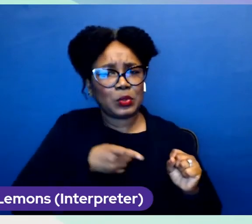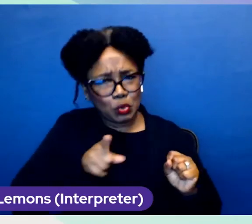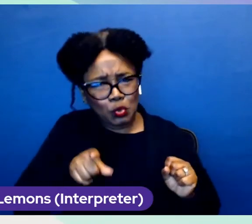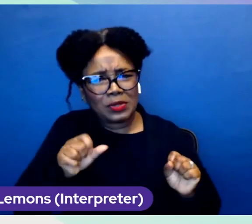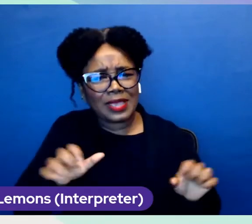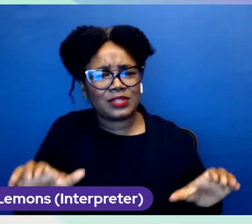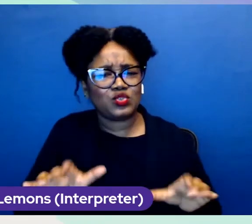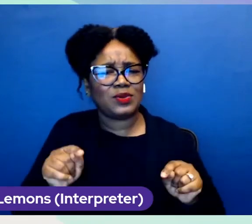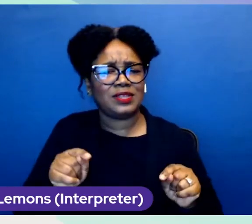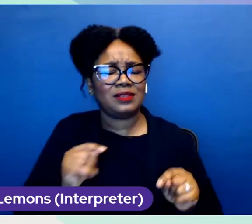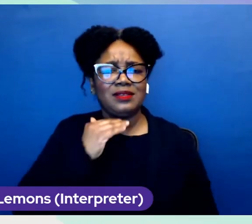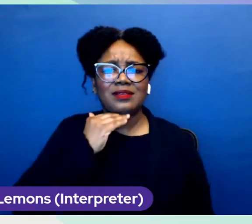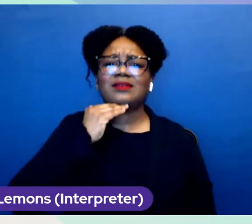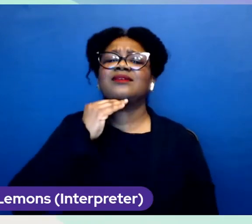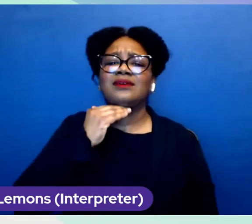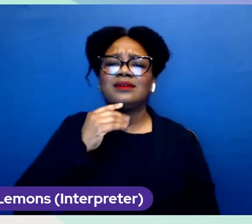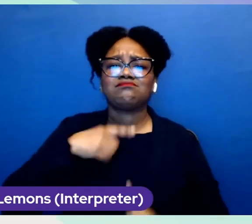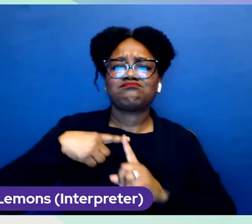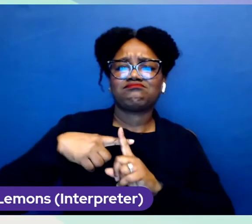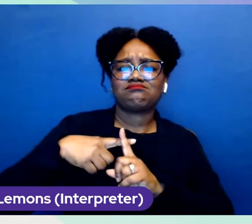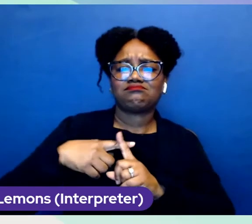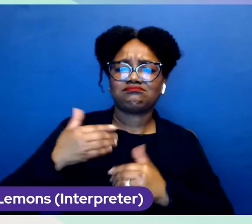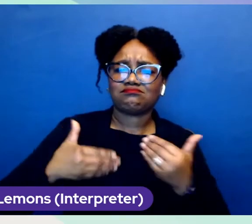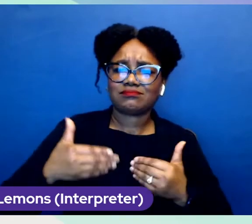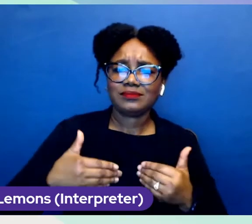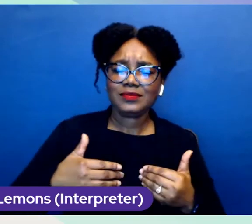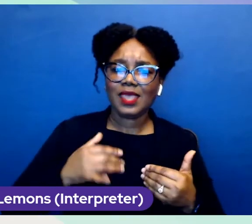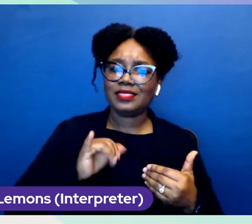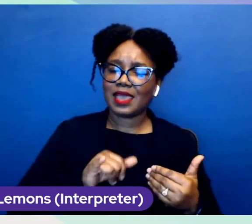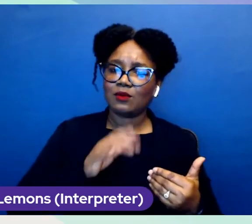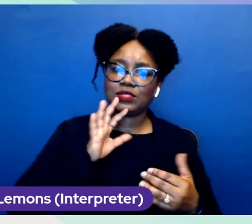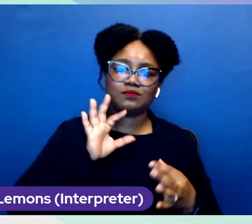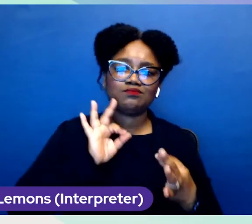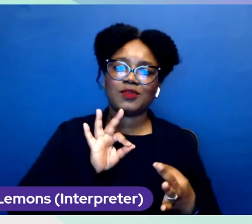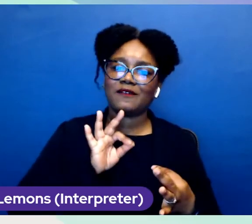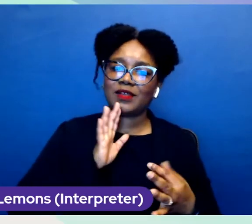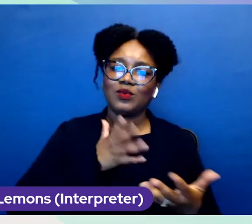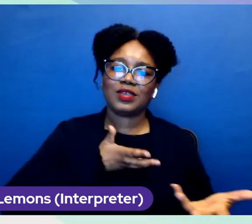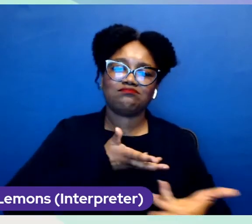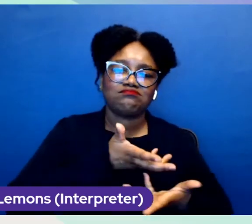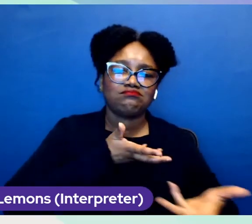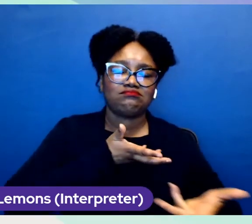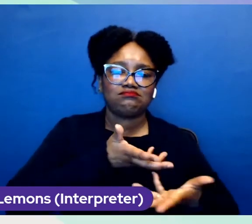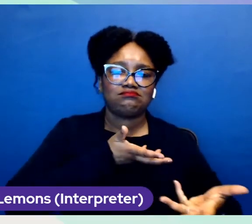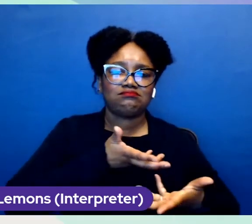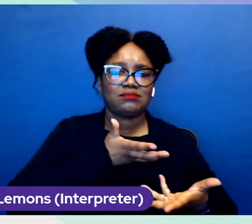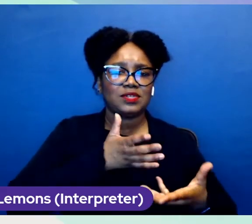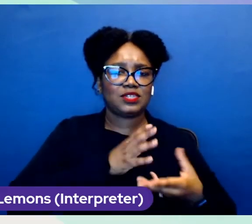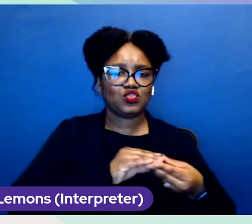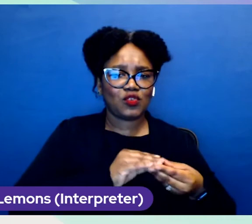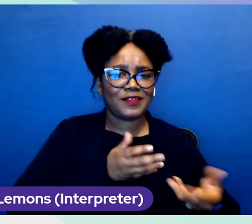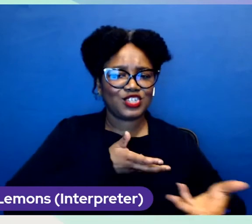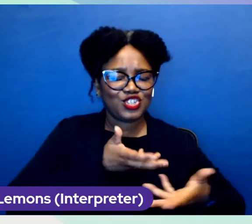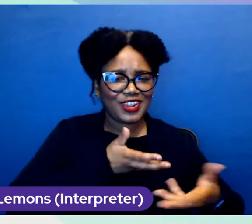you know, share our stories and get a sister to, you know, hold me when I was feeling, I'm going to fall off the wagon, you